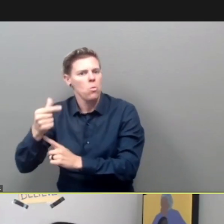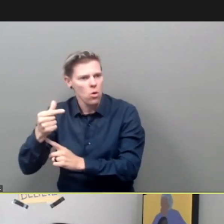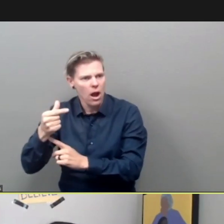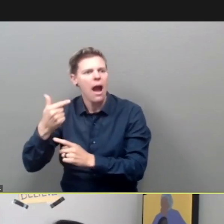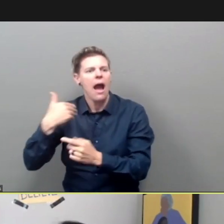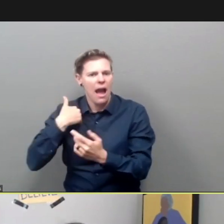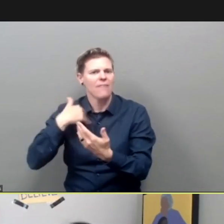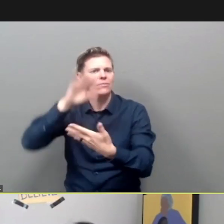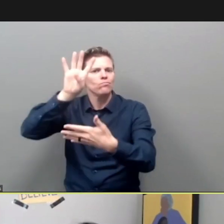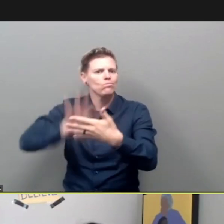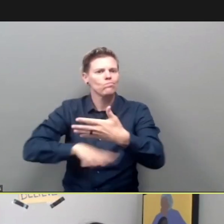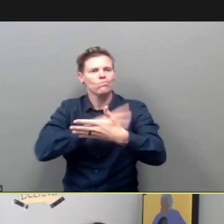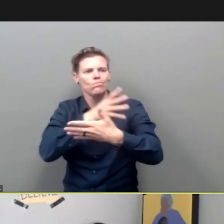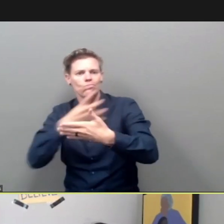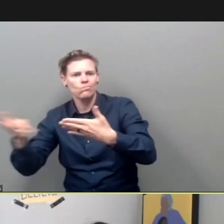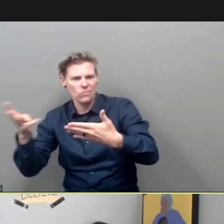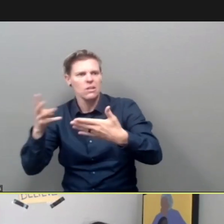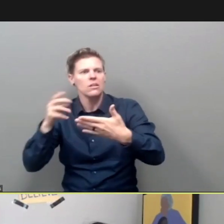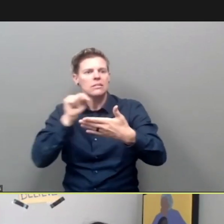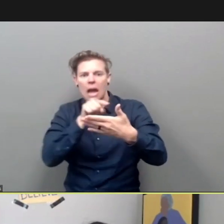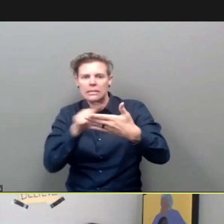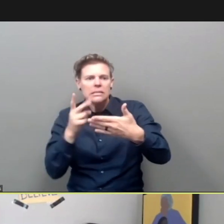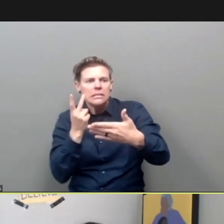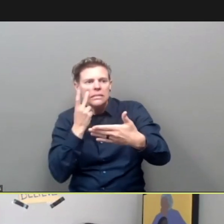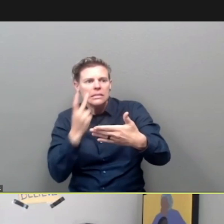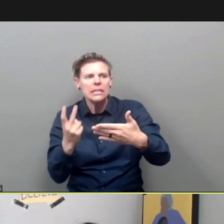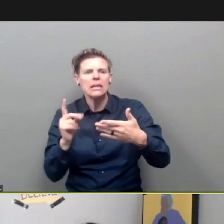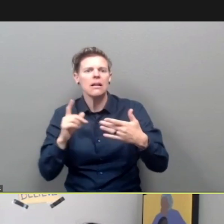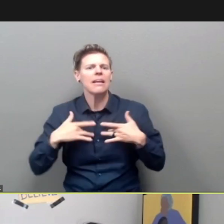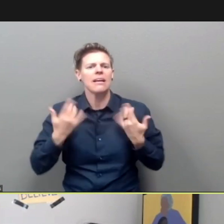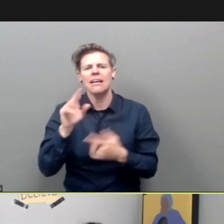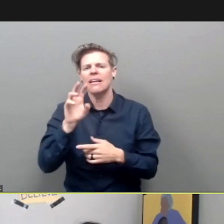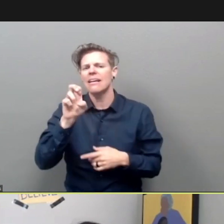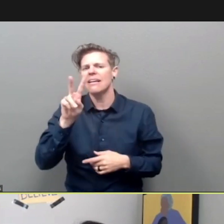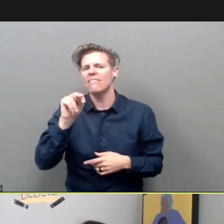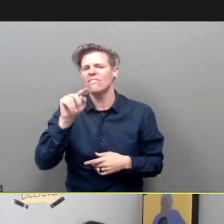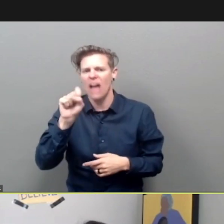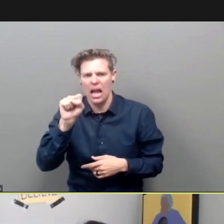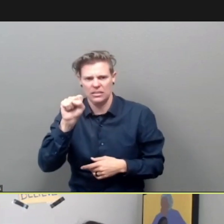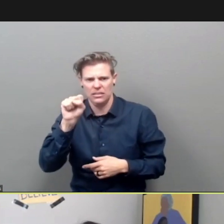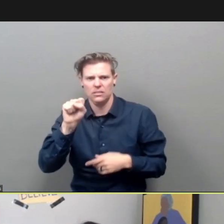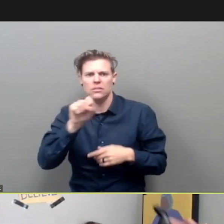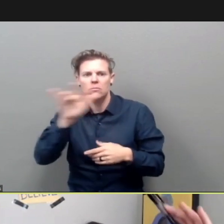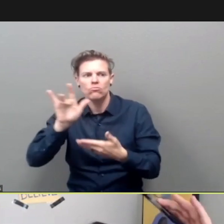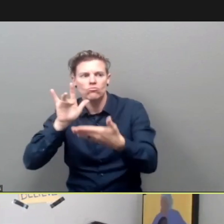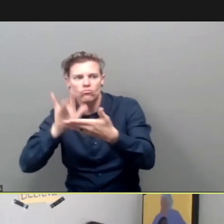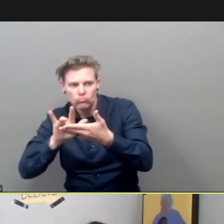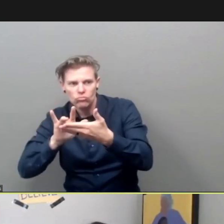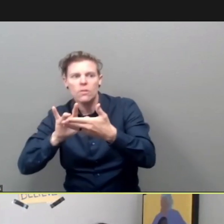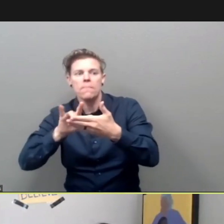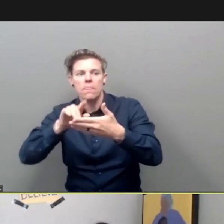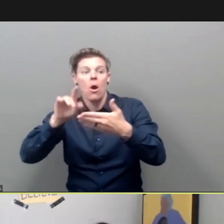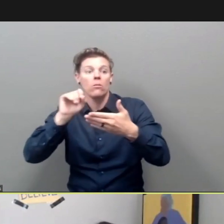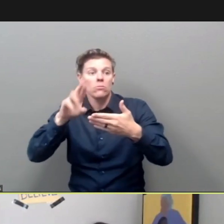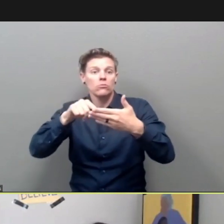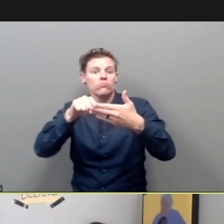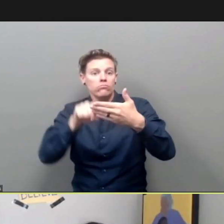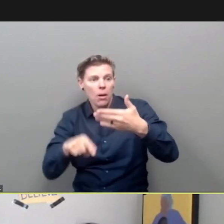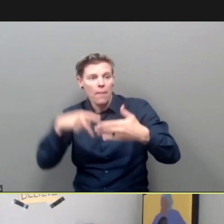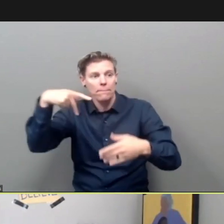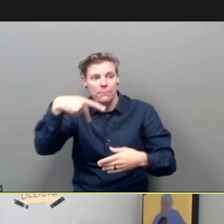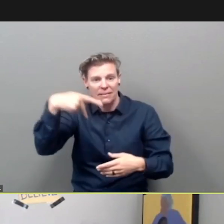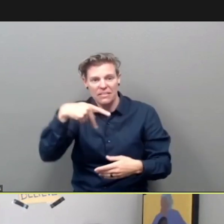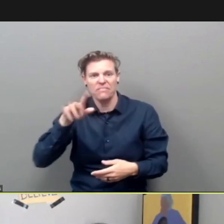can look at all the different events. You do have to click Pfizer 5 to 11 to, because otherwise you get all the other kinds